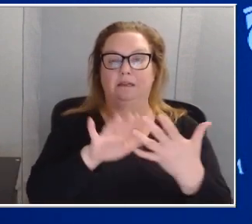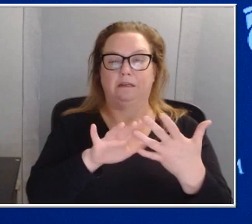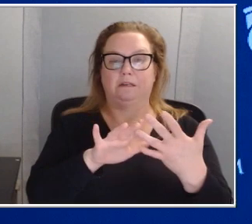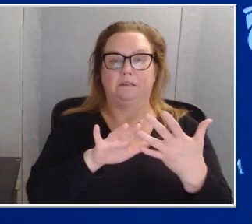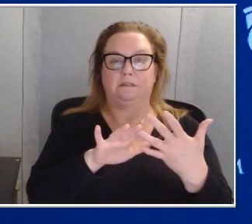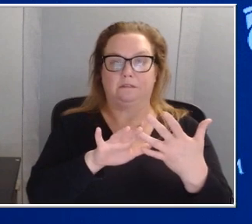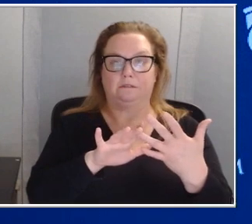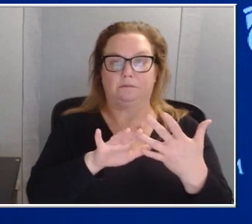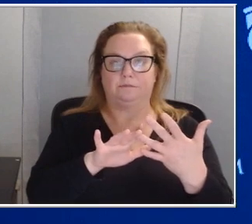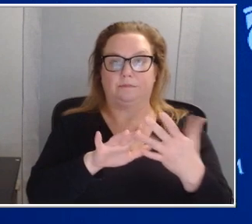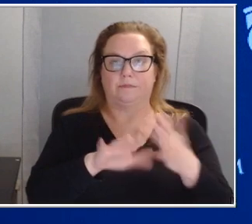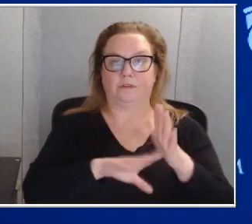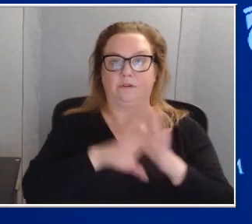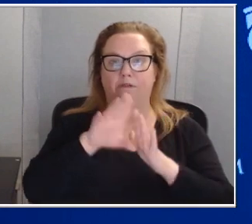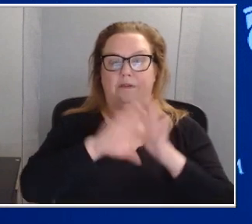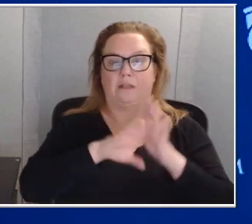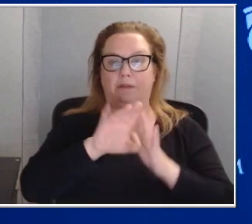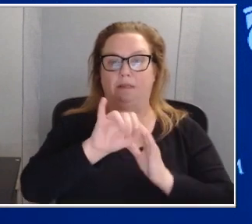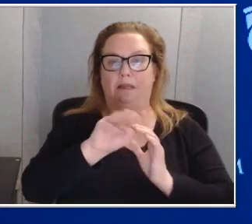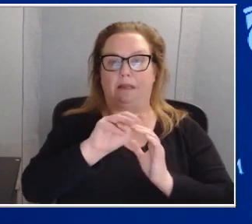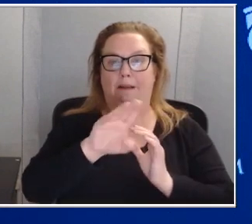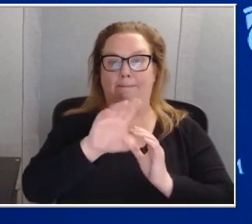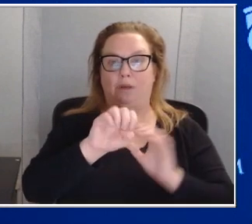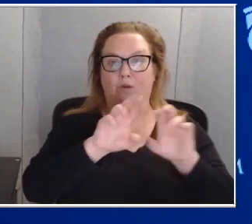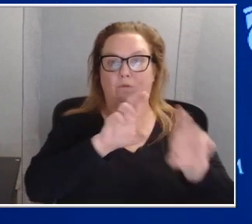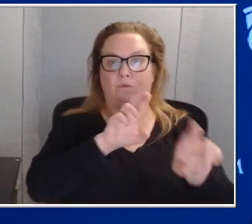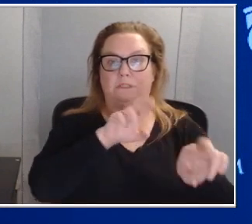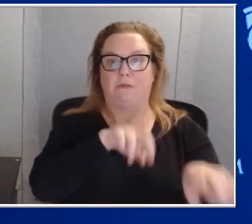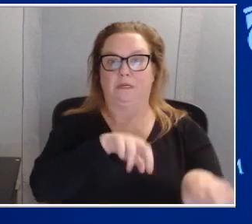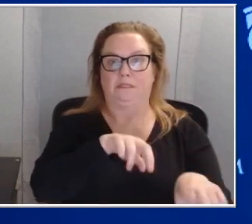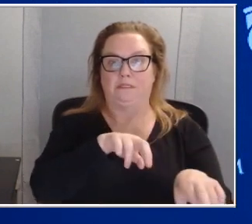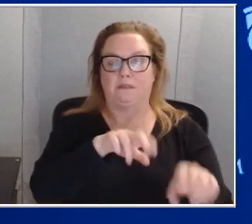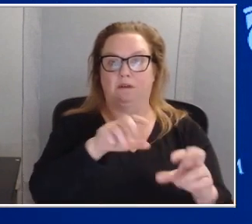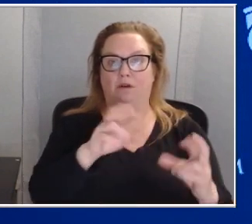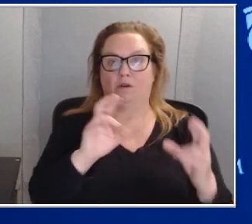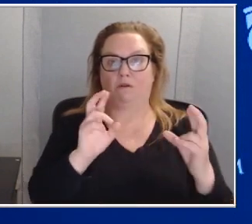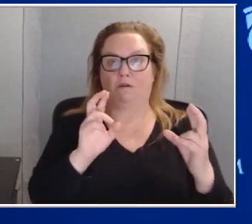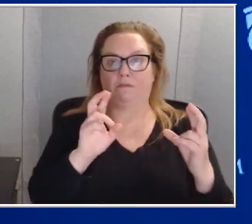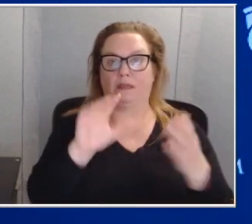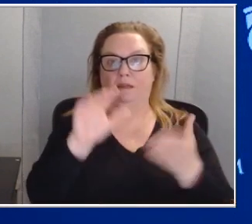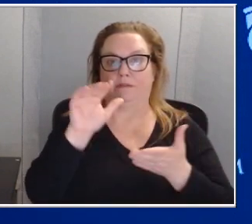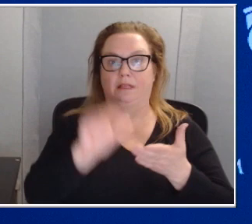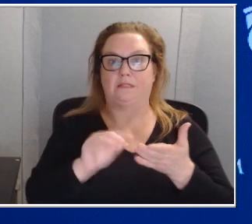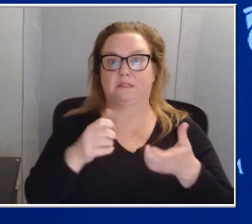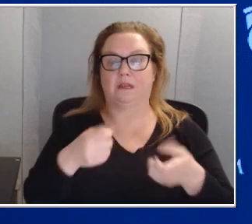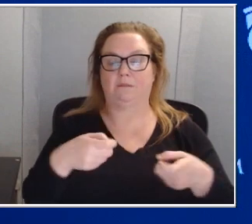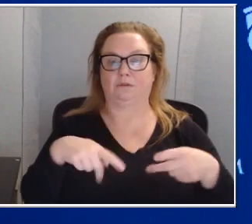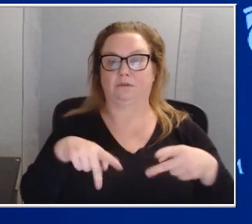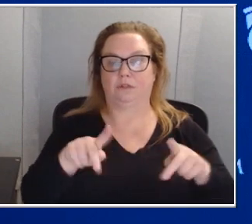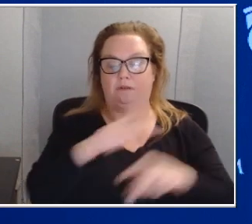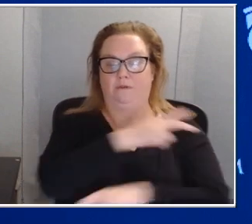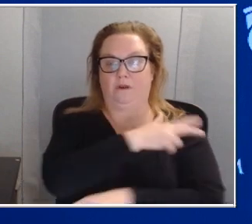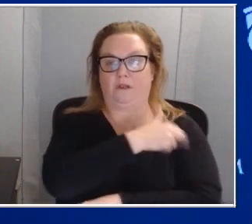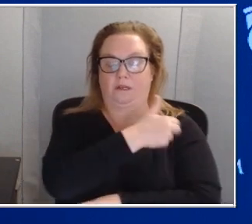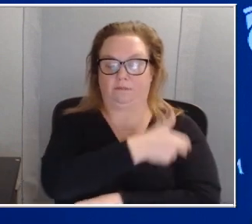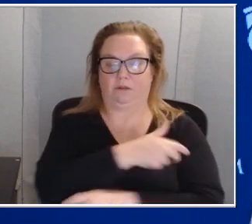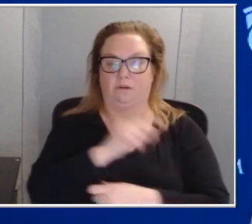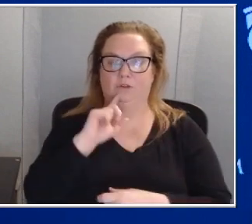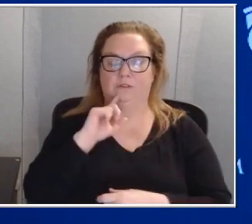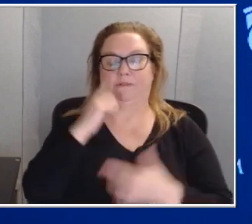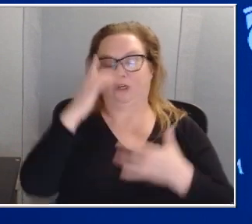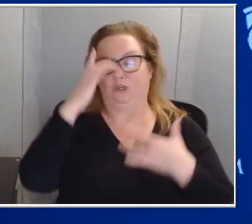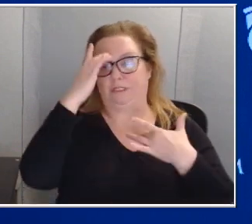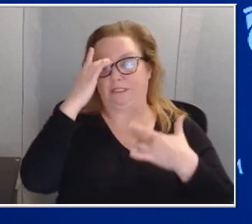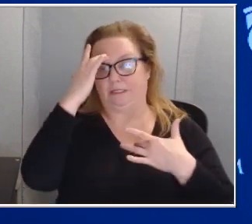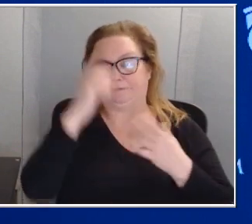are developing that immune response to have hopefully less chance of having that hospitalization or severe disease.